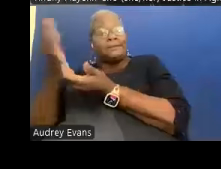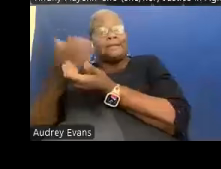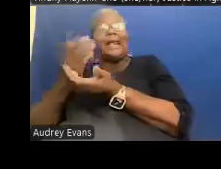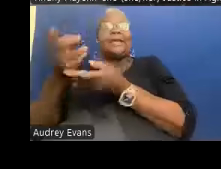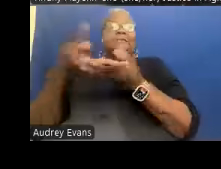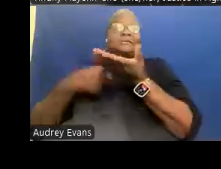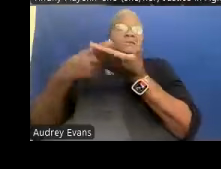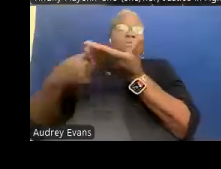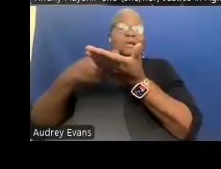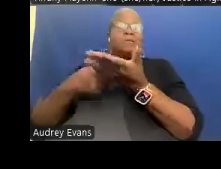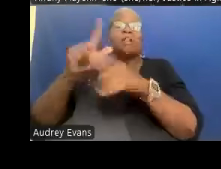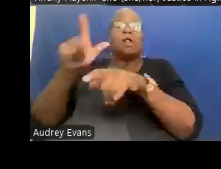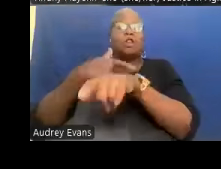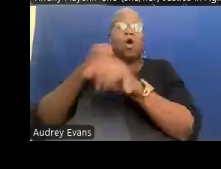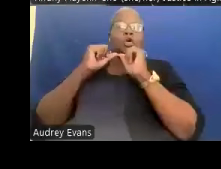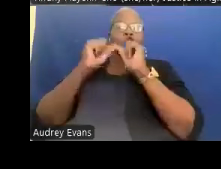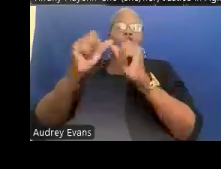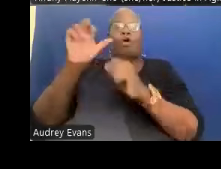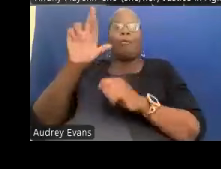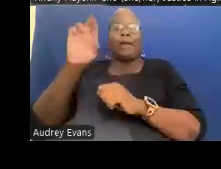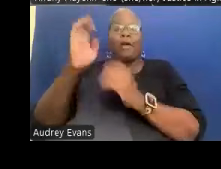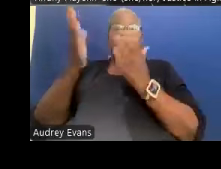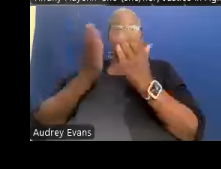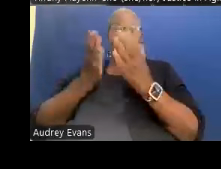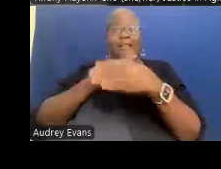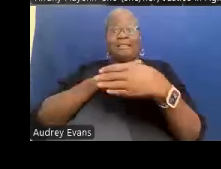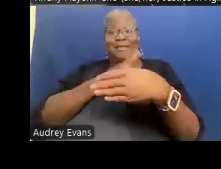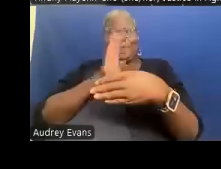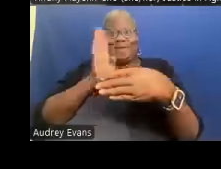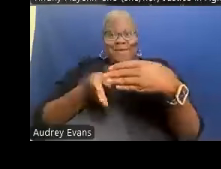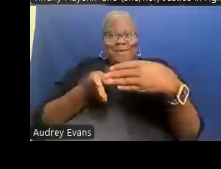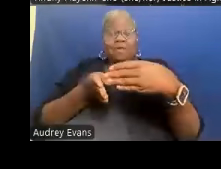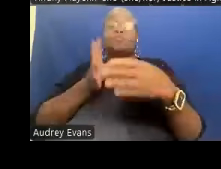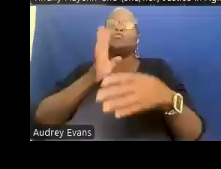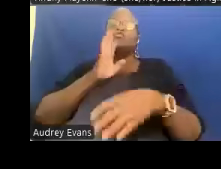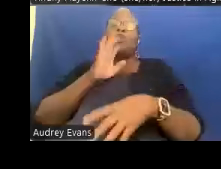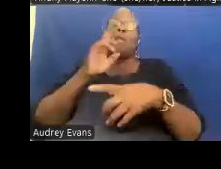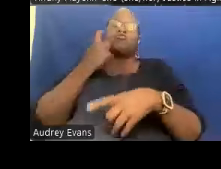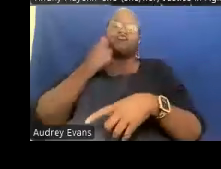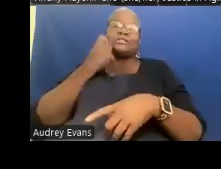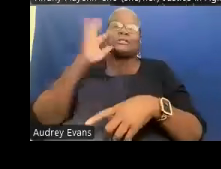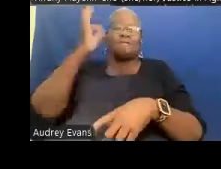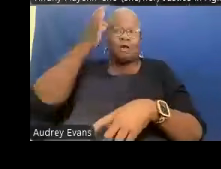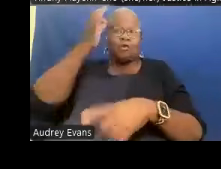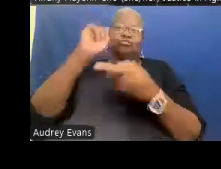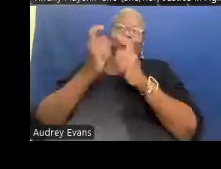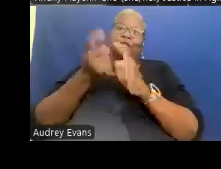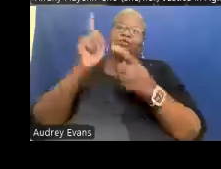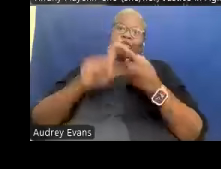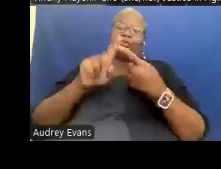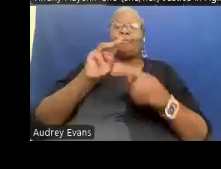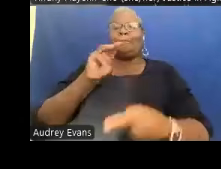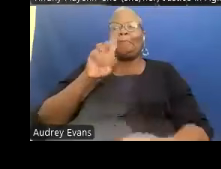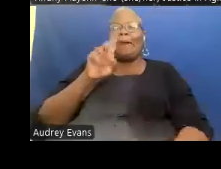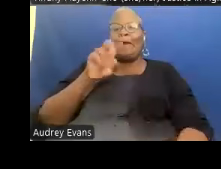of long-term care services. And at the end, we'll cover some recent federal changes to Medicaid, and then